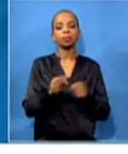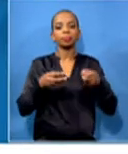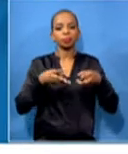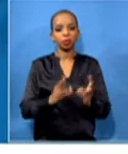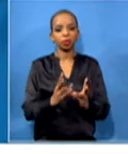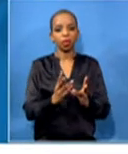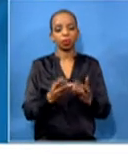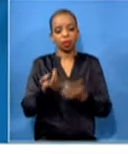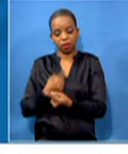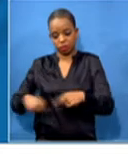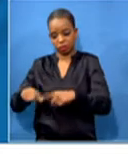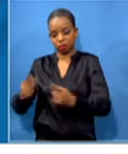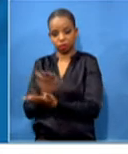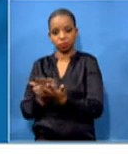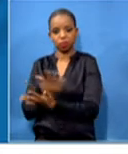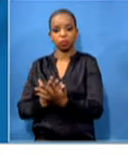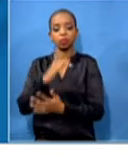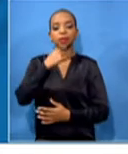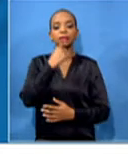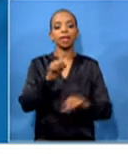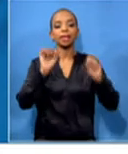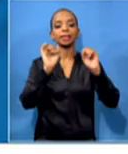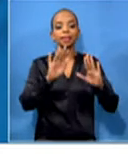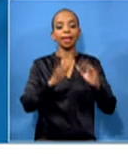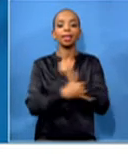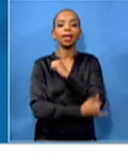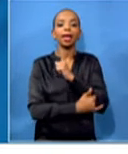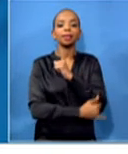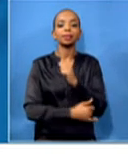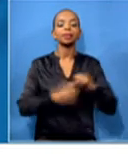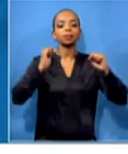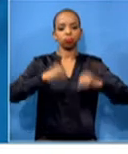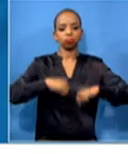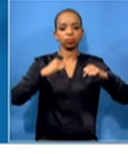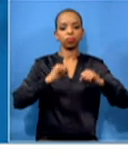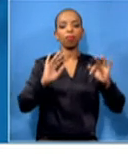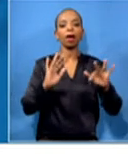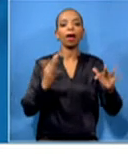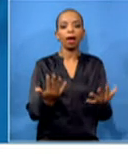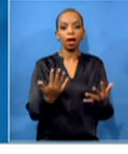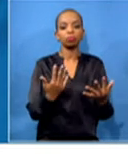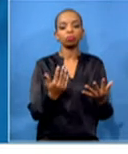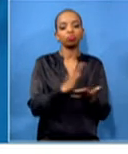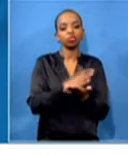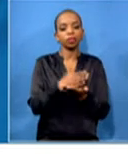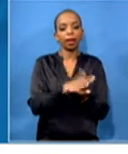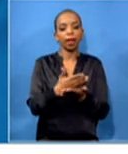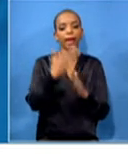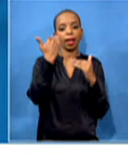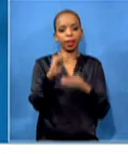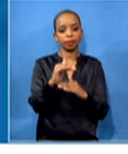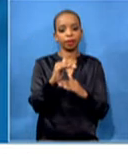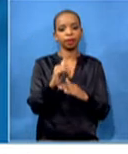see, can countries all come to an agreement on how you share a limited supply of vaccine? Let's say you